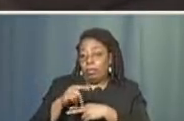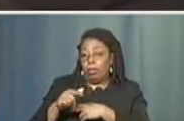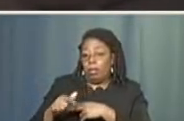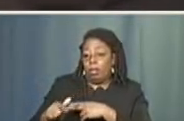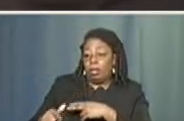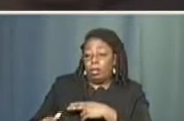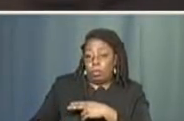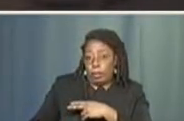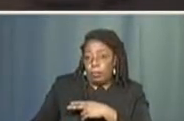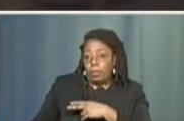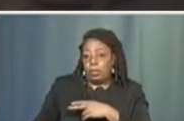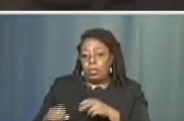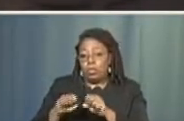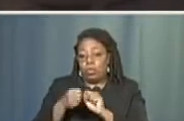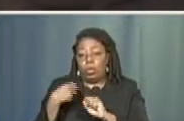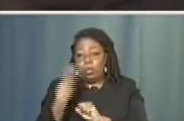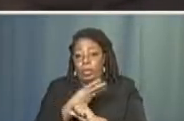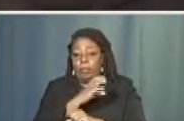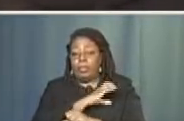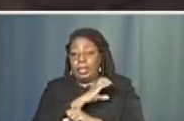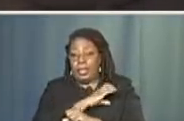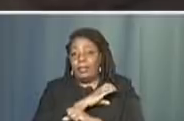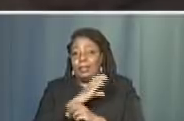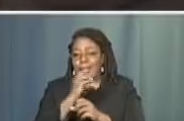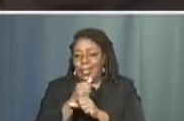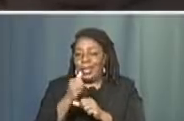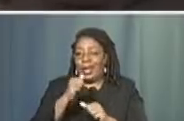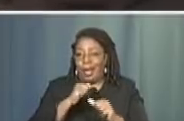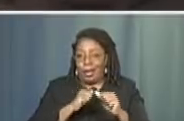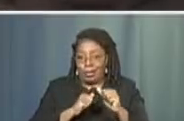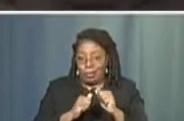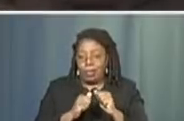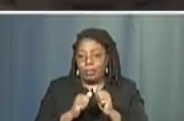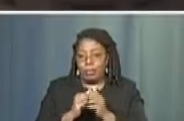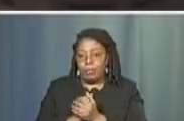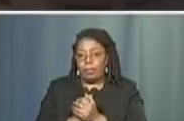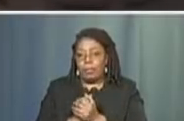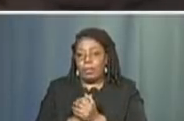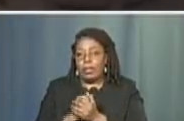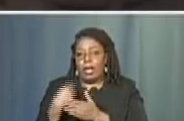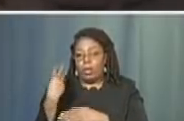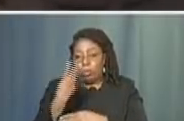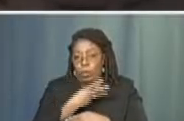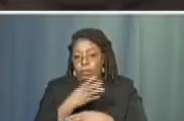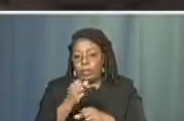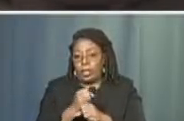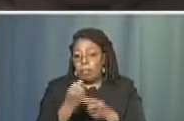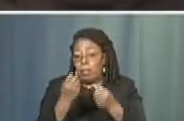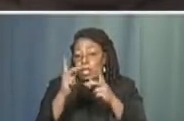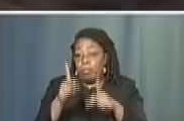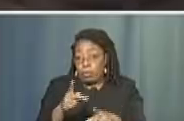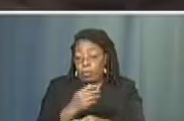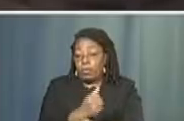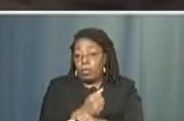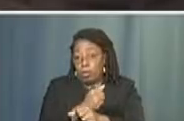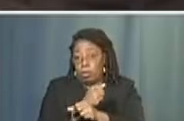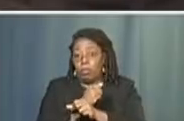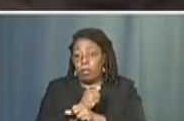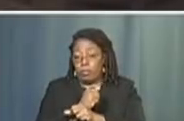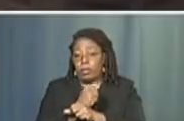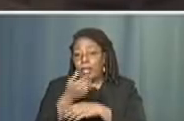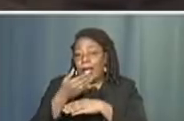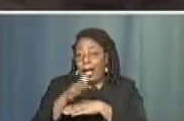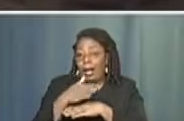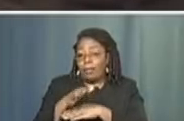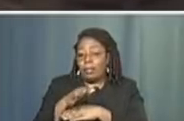firearms, so that we, the police department, can take action. As of late, we would have taken a number of persons into custody